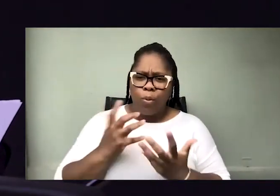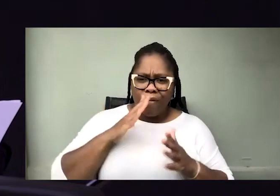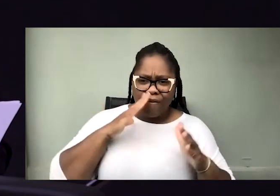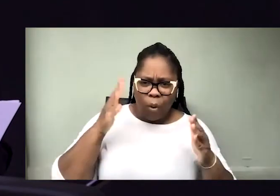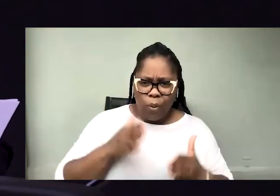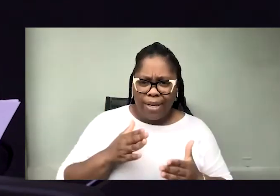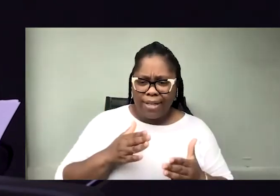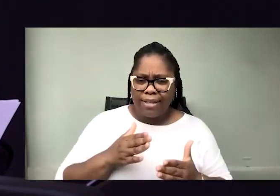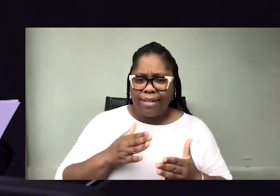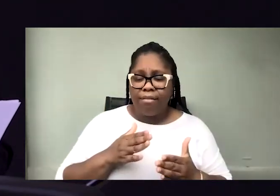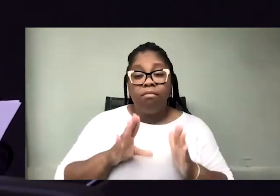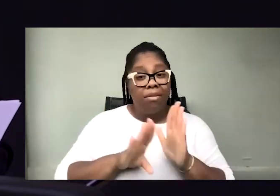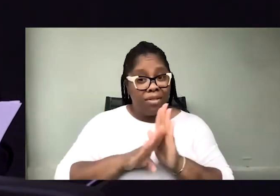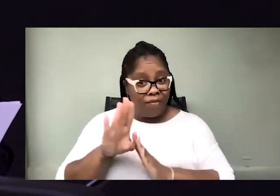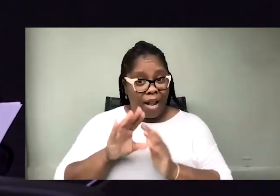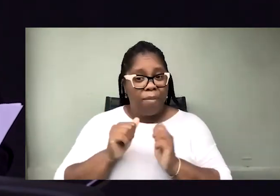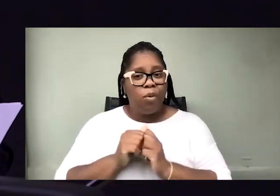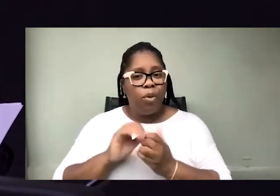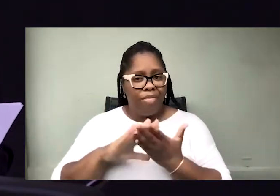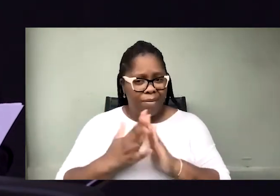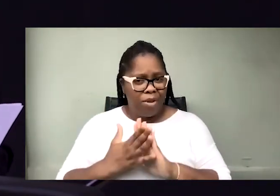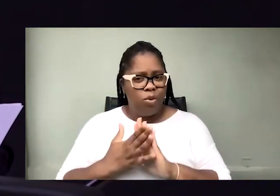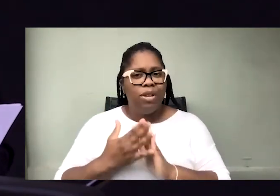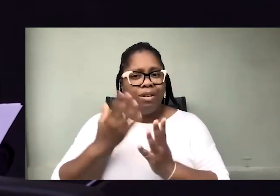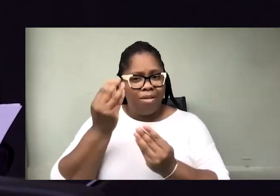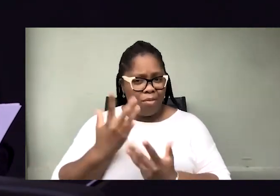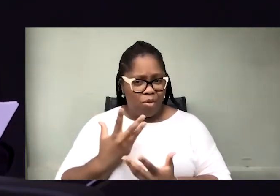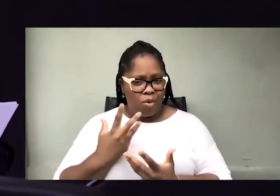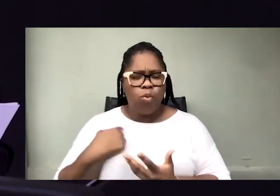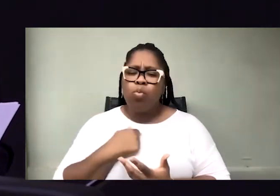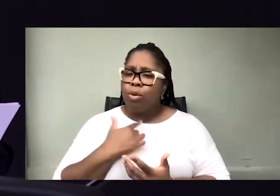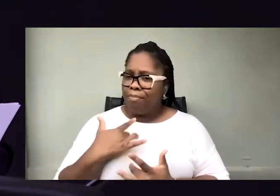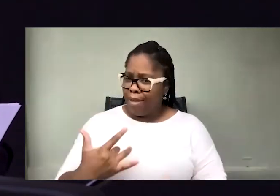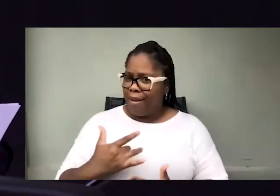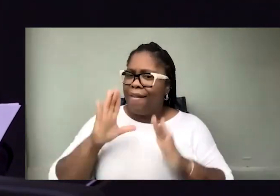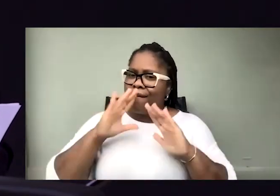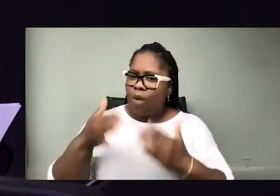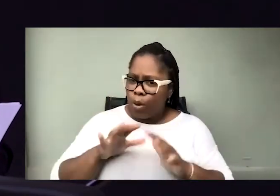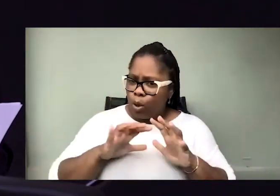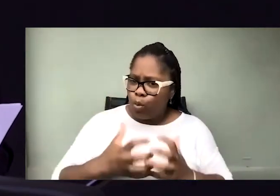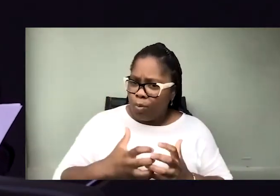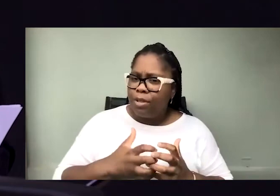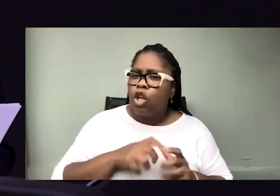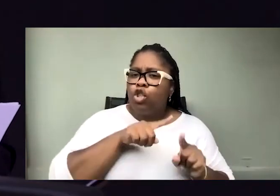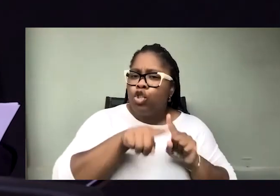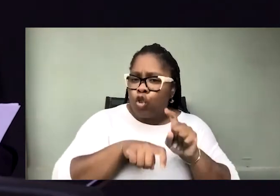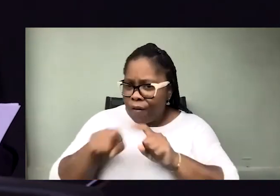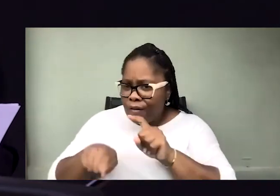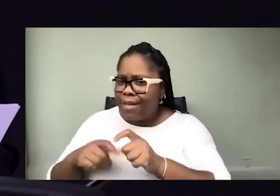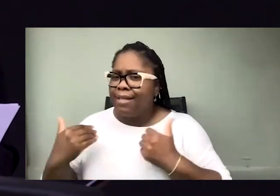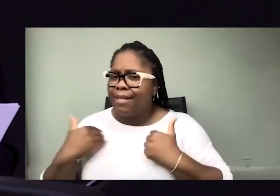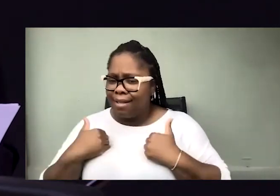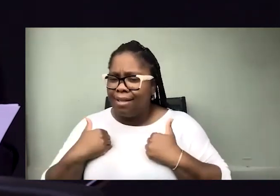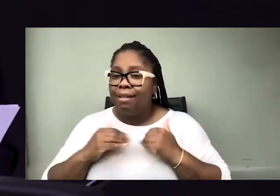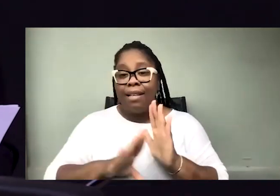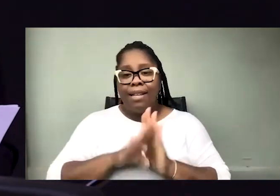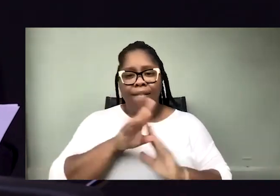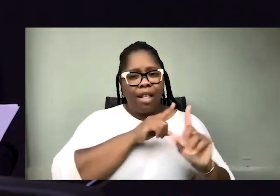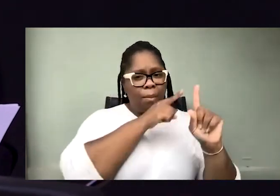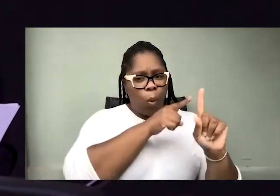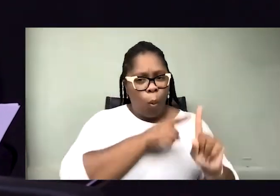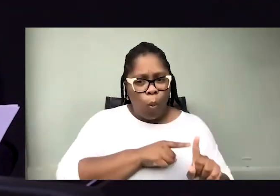and it is developed with community input. We do focus groups, we do surveys, we develop goals